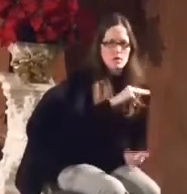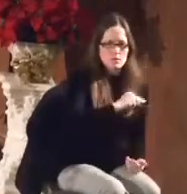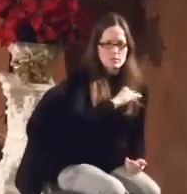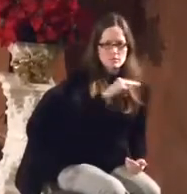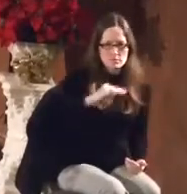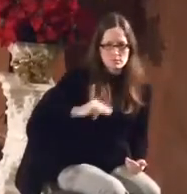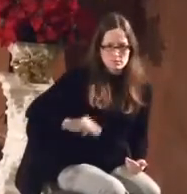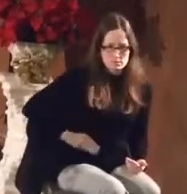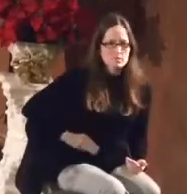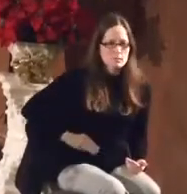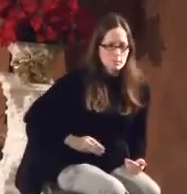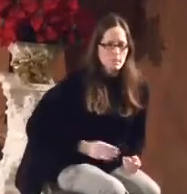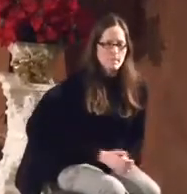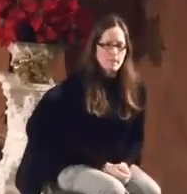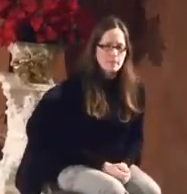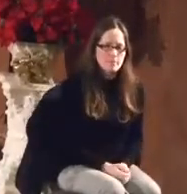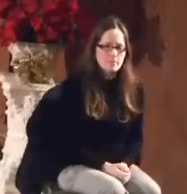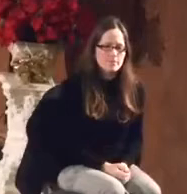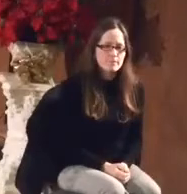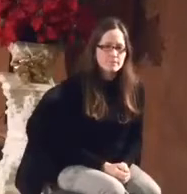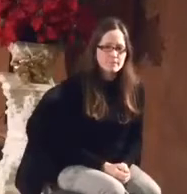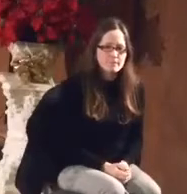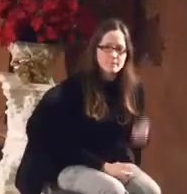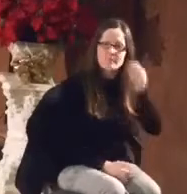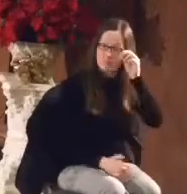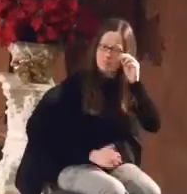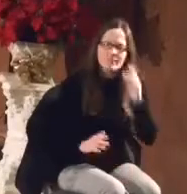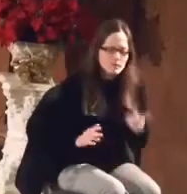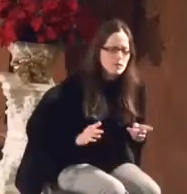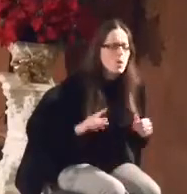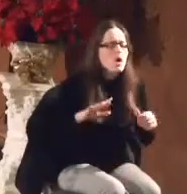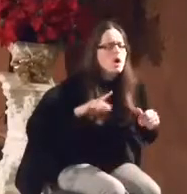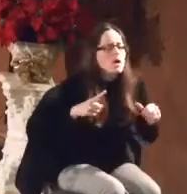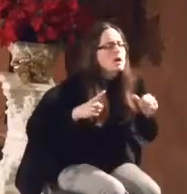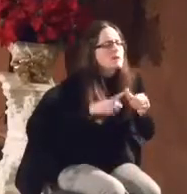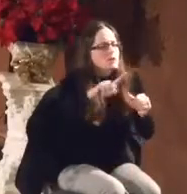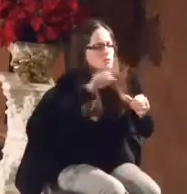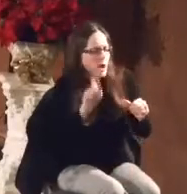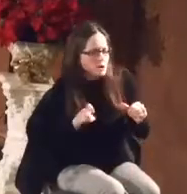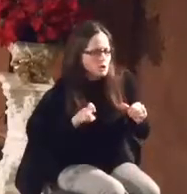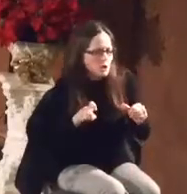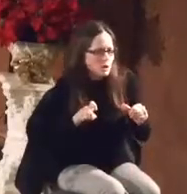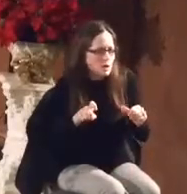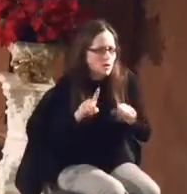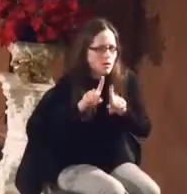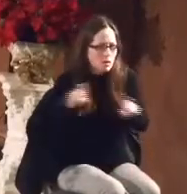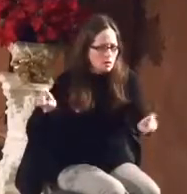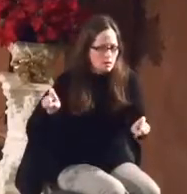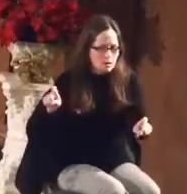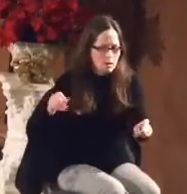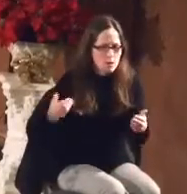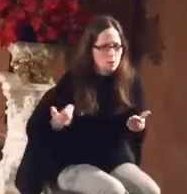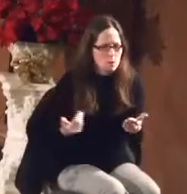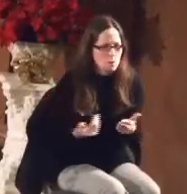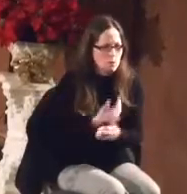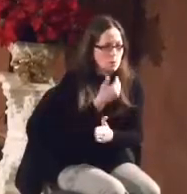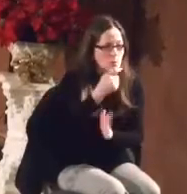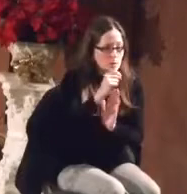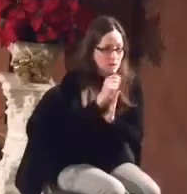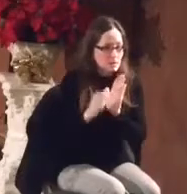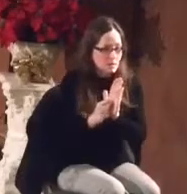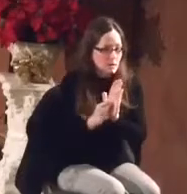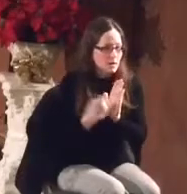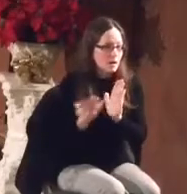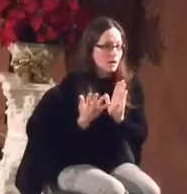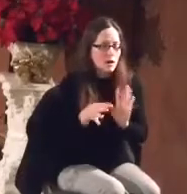You know, the first question in the New Testament is, where is He born King of the Jews?